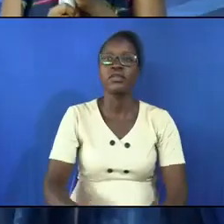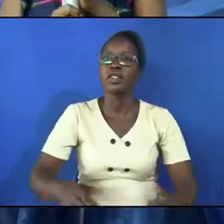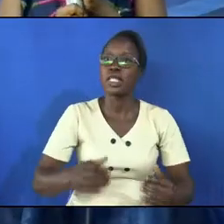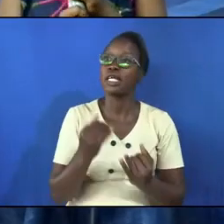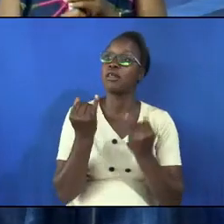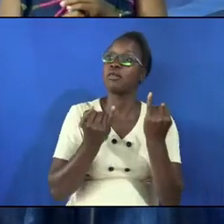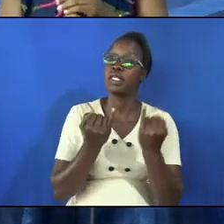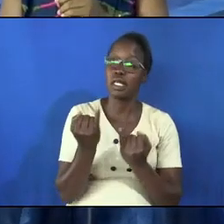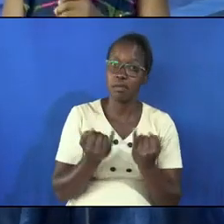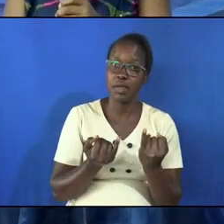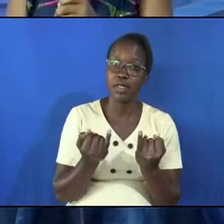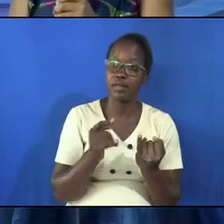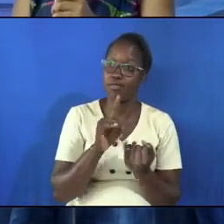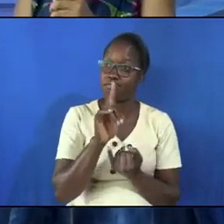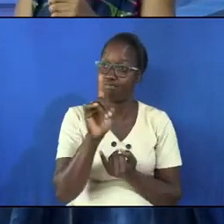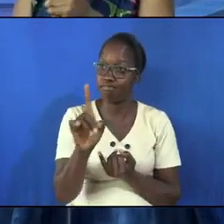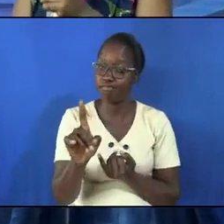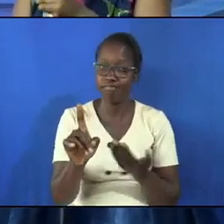Happy Sabbath.